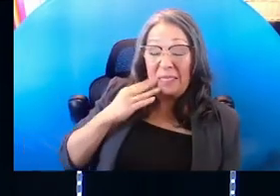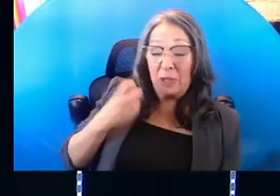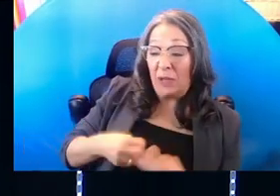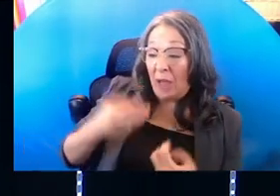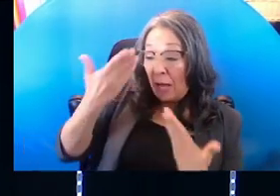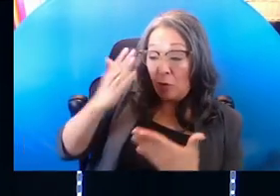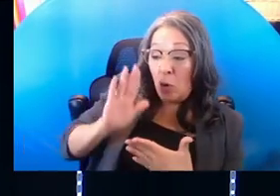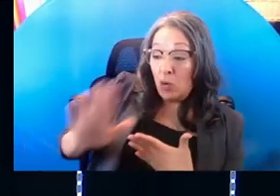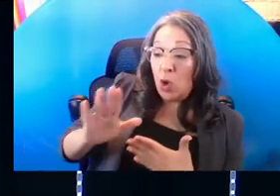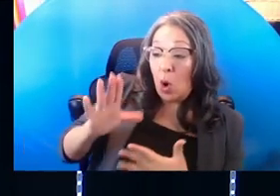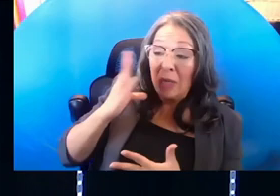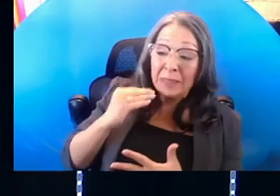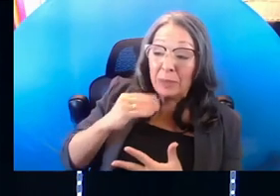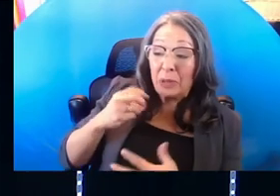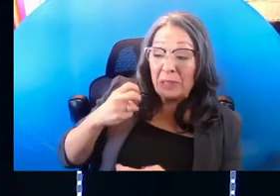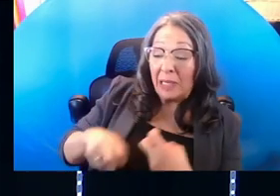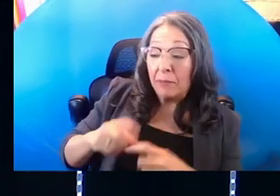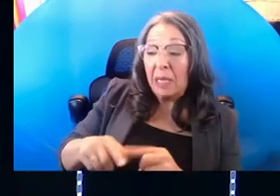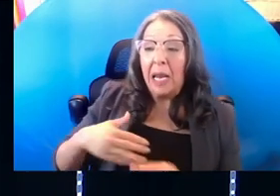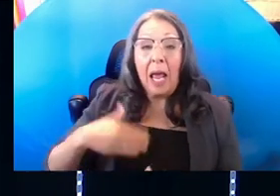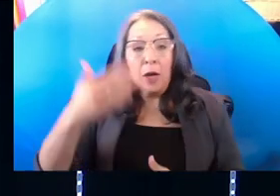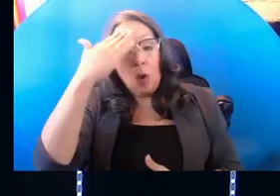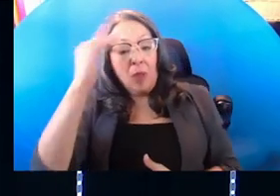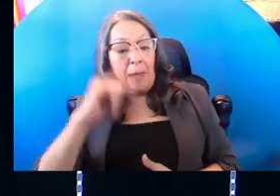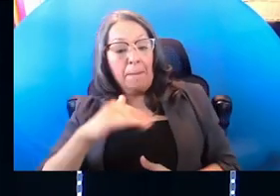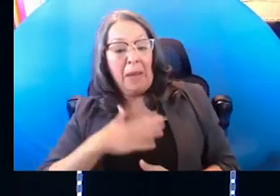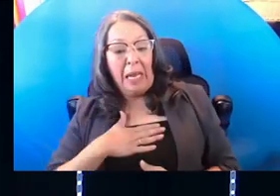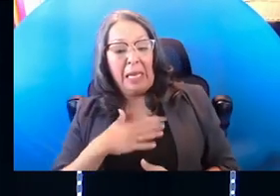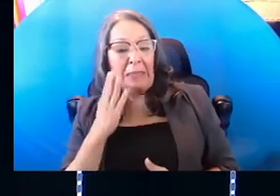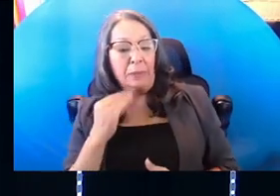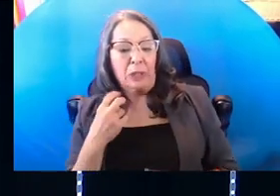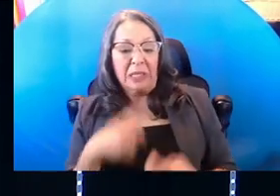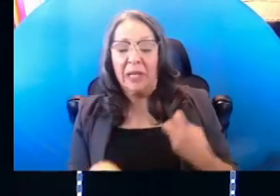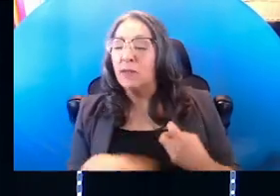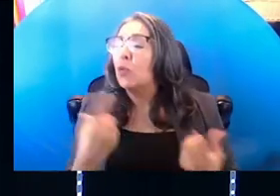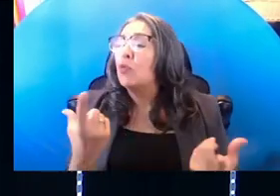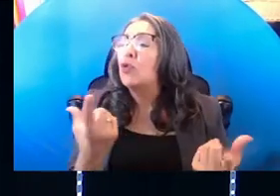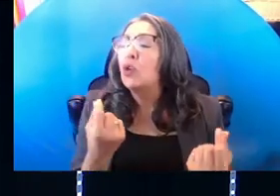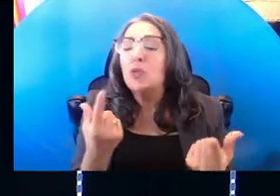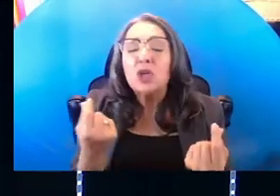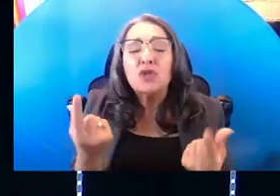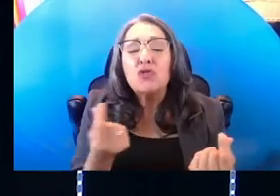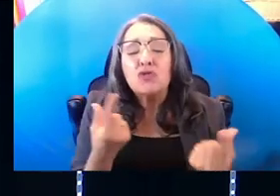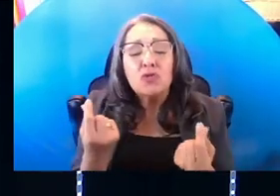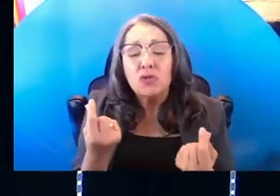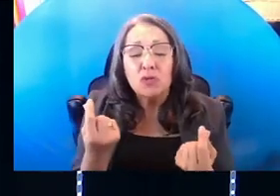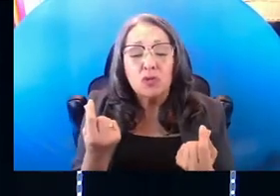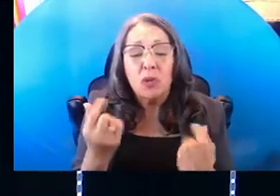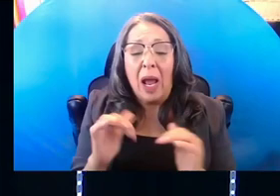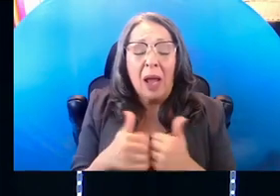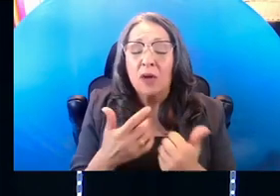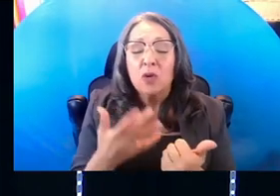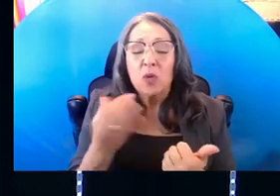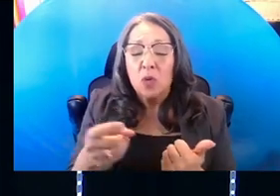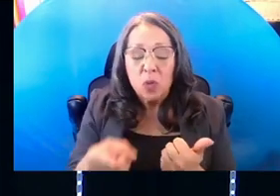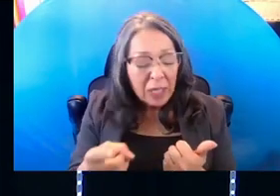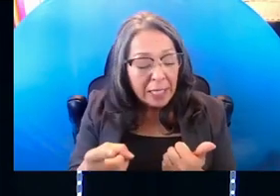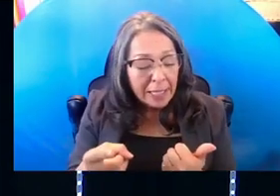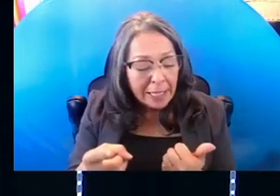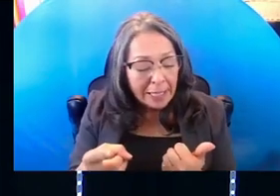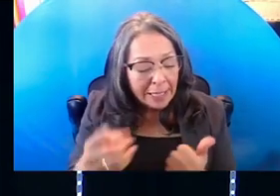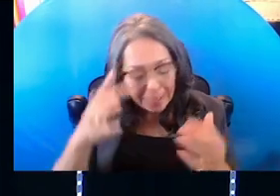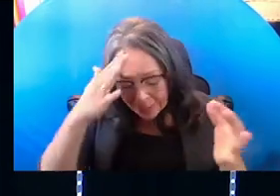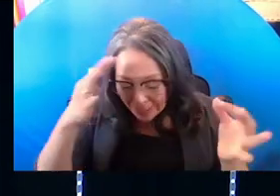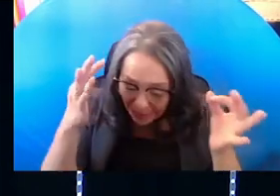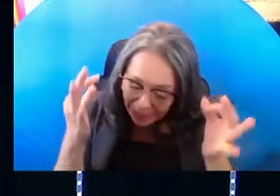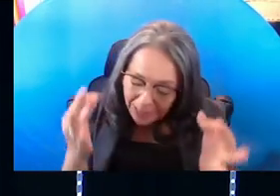and we all know that it's hard. So the question then is how do we do this? How do we get to this place that James is telling us that we need to